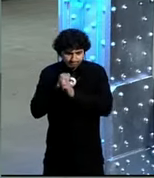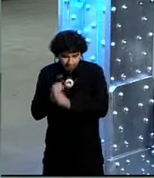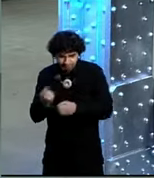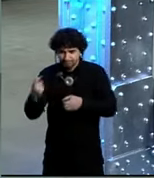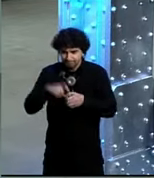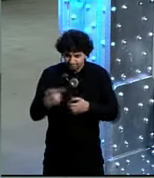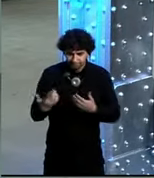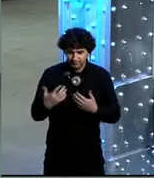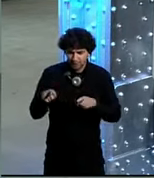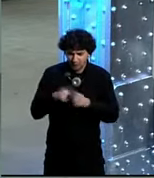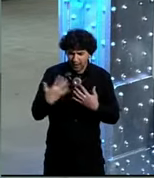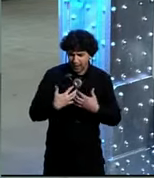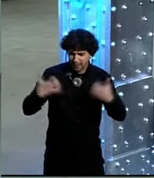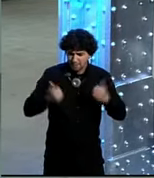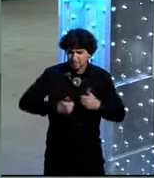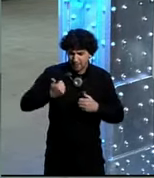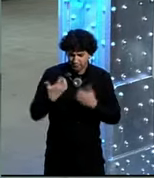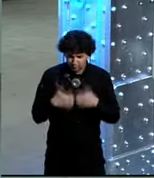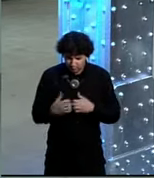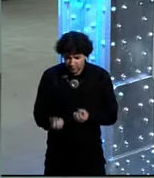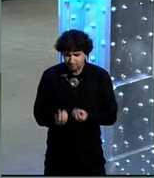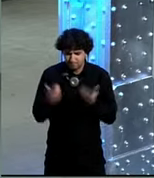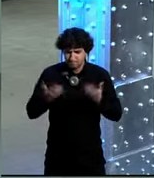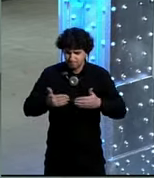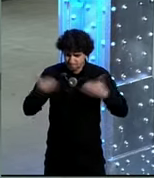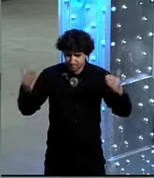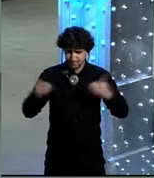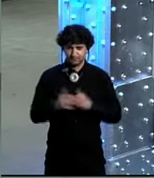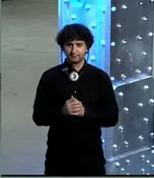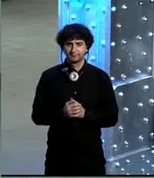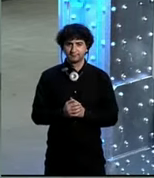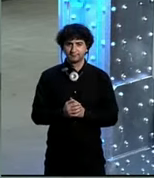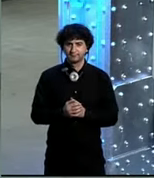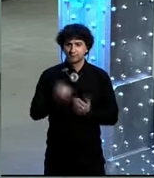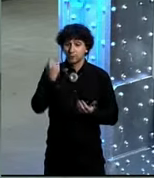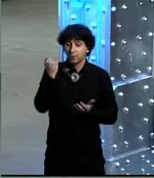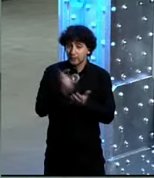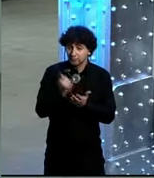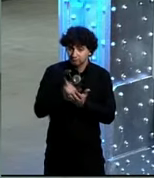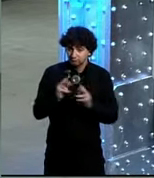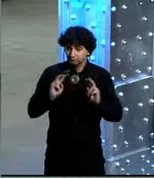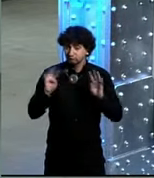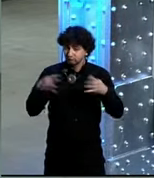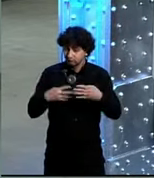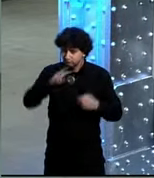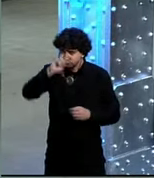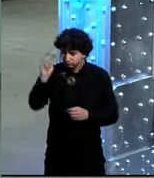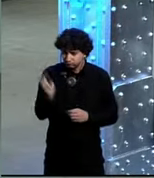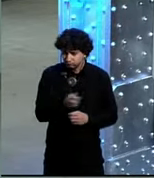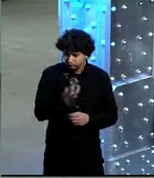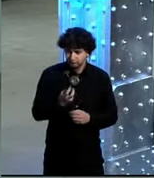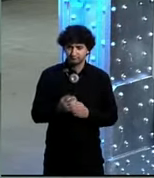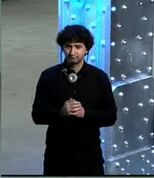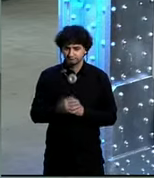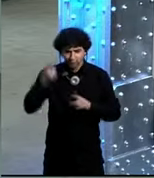produce. Now, if we create a transmedia experience that is meant for audience interaction, all these variables